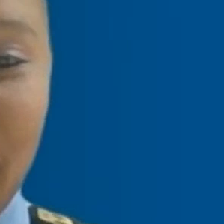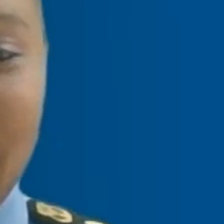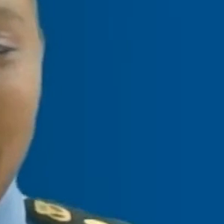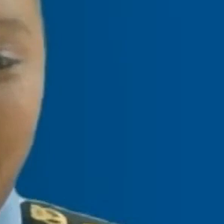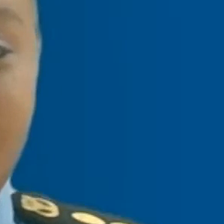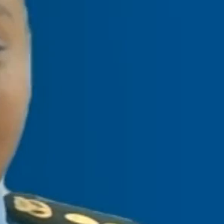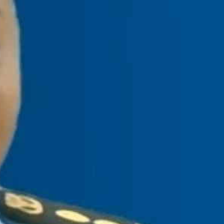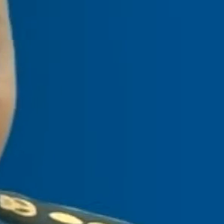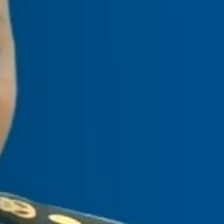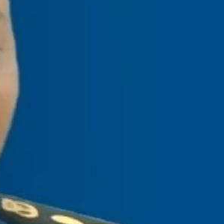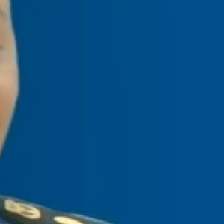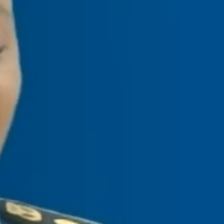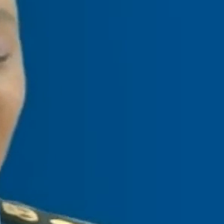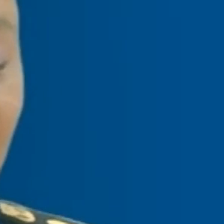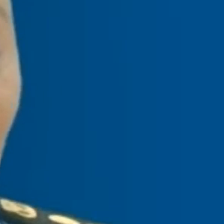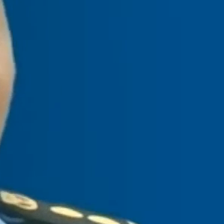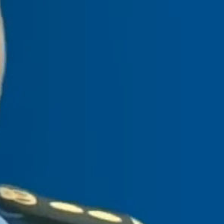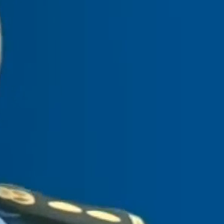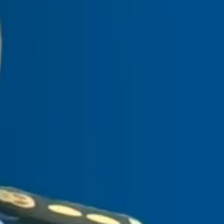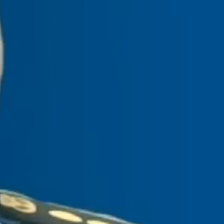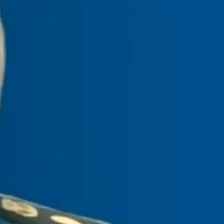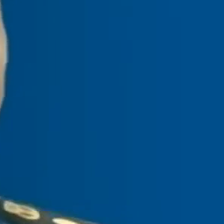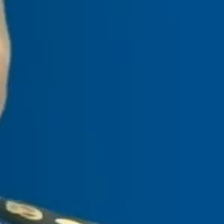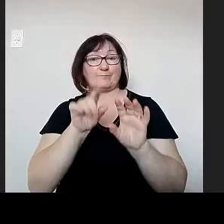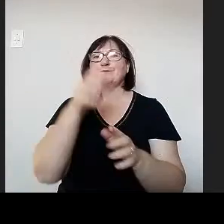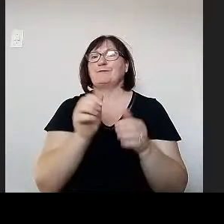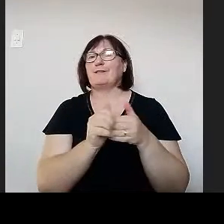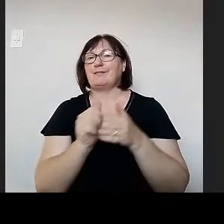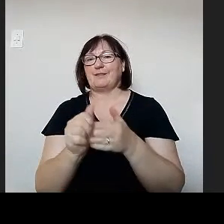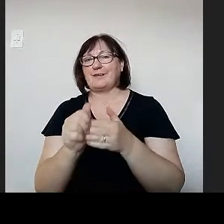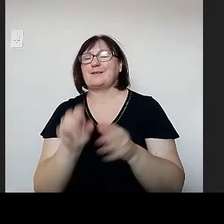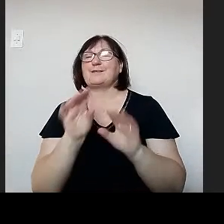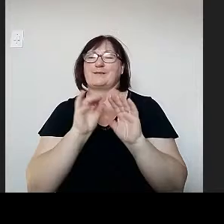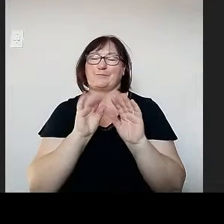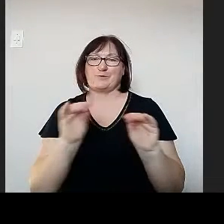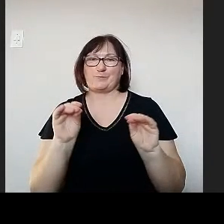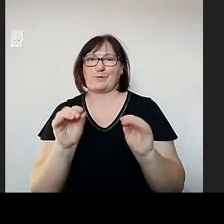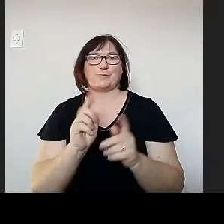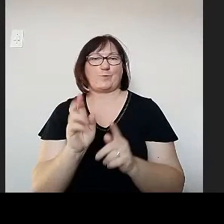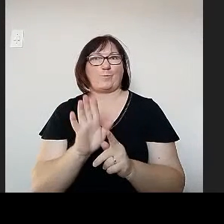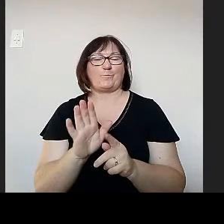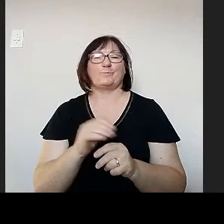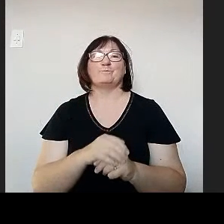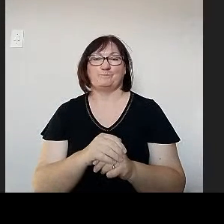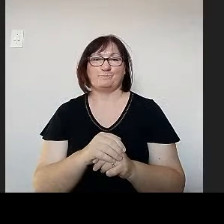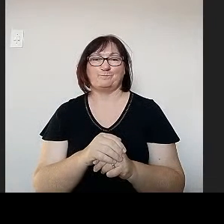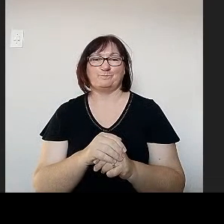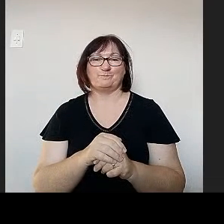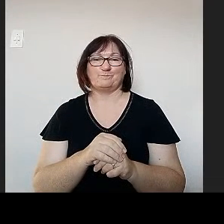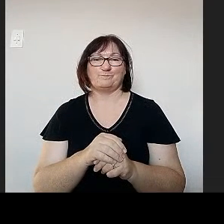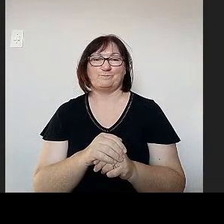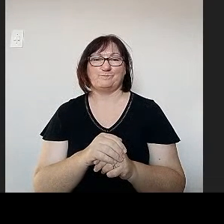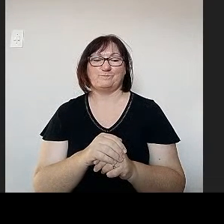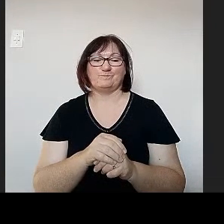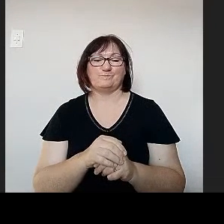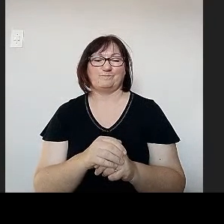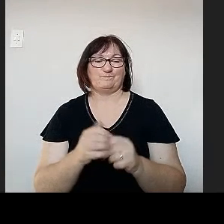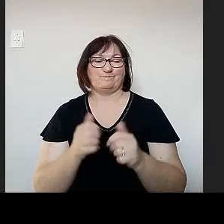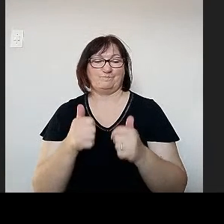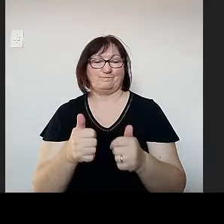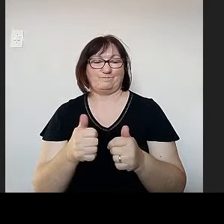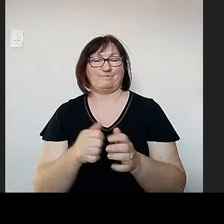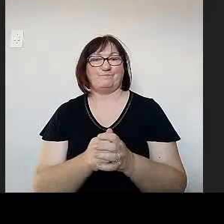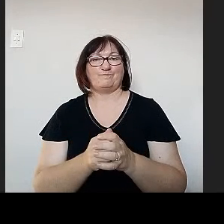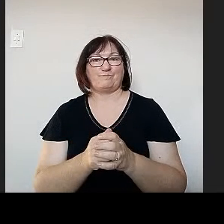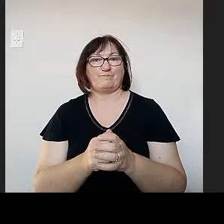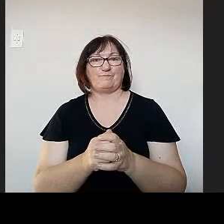an executive leader that is speaking to us. Ladies and gentlemen, I'm not going to waste any more of your time. I'm going to lead you directly to